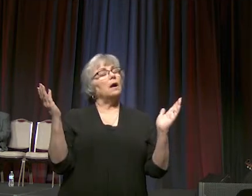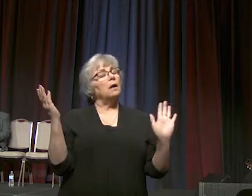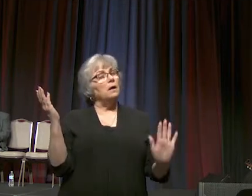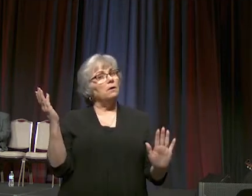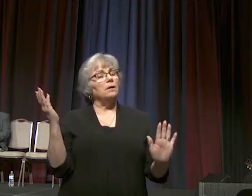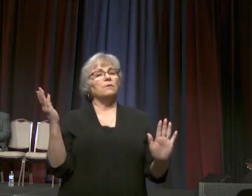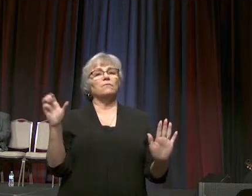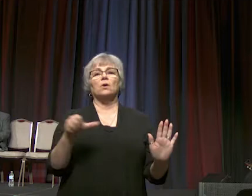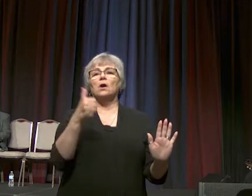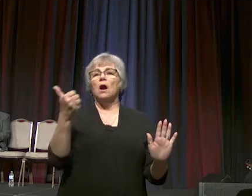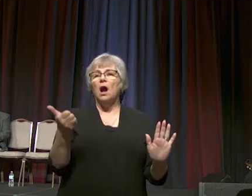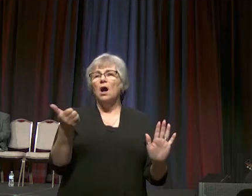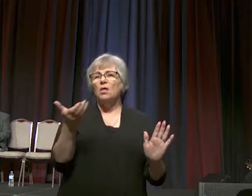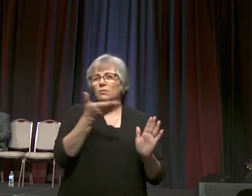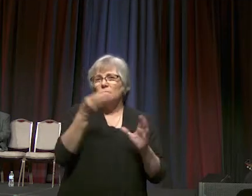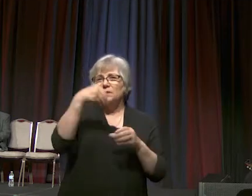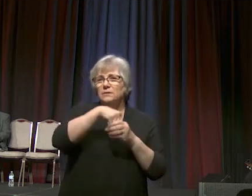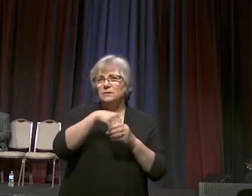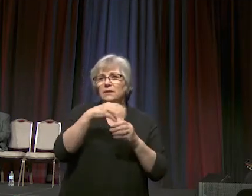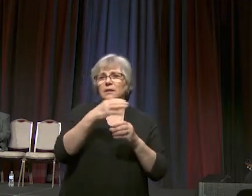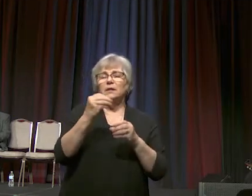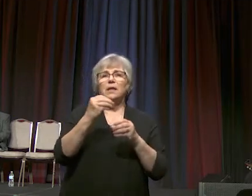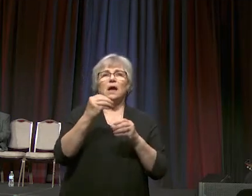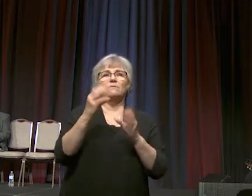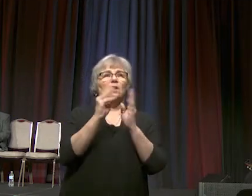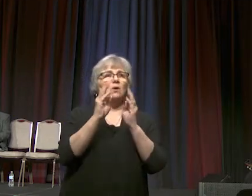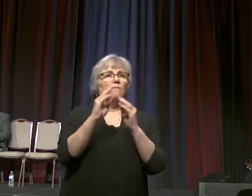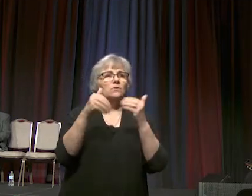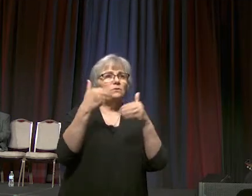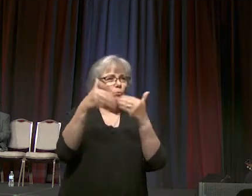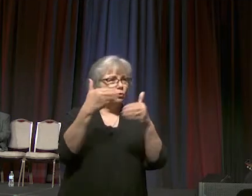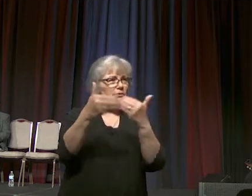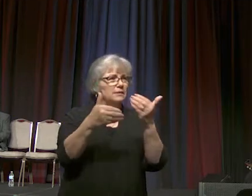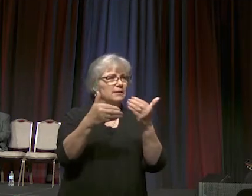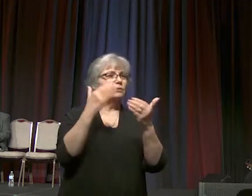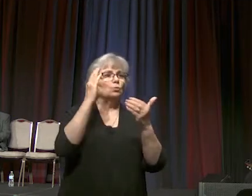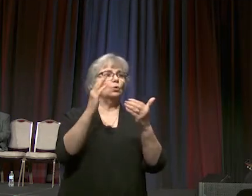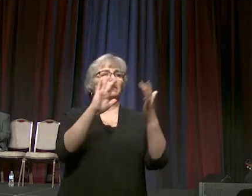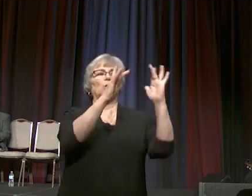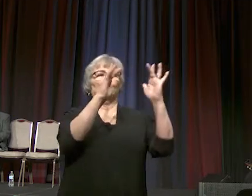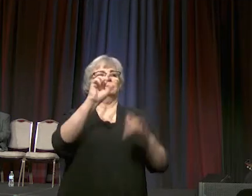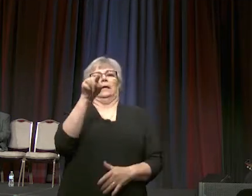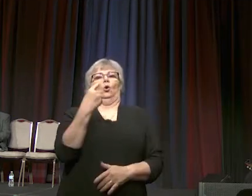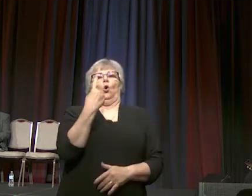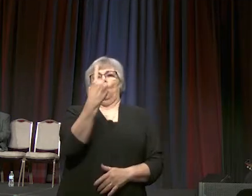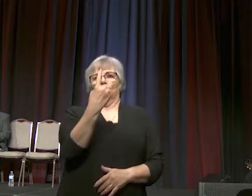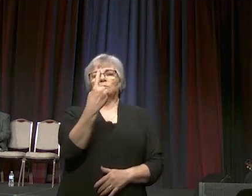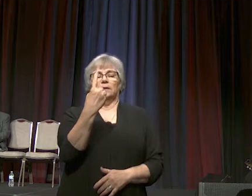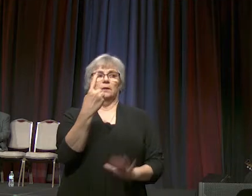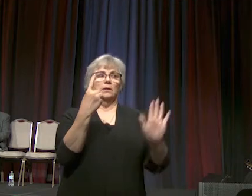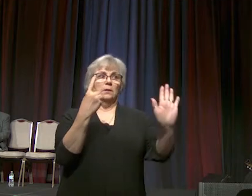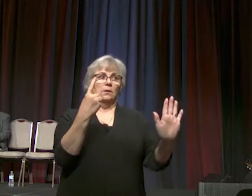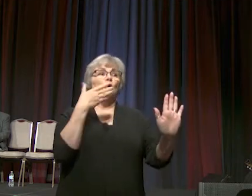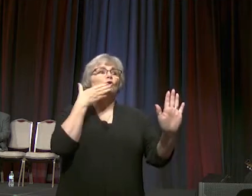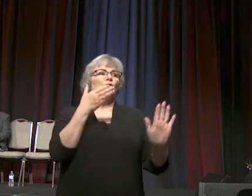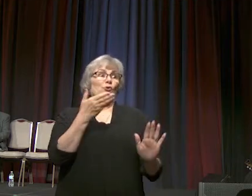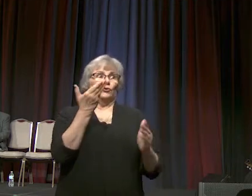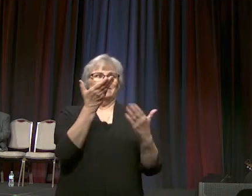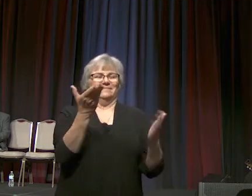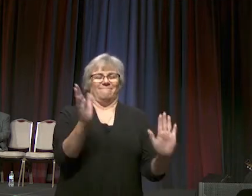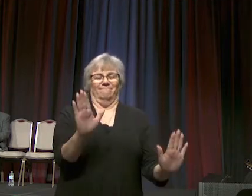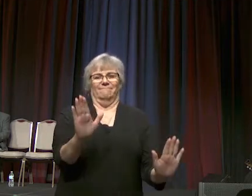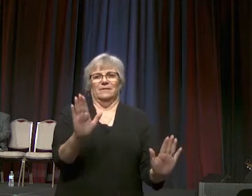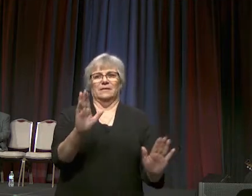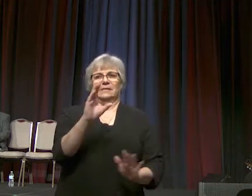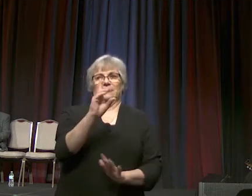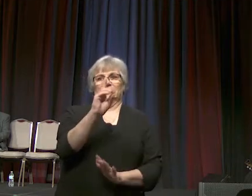other content, such as the conference proceedings, will be available on the website only. Okay, here's the good stuff. The DCA